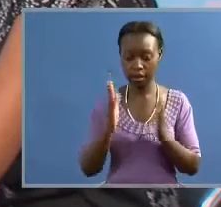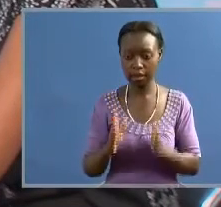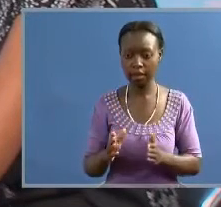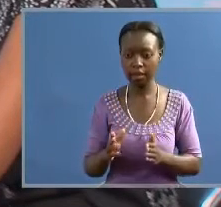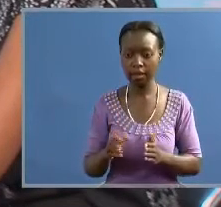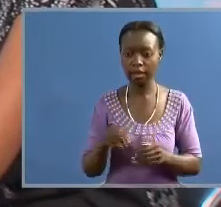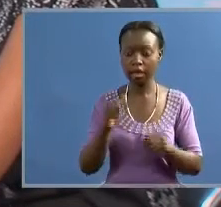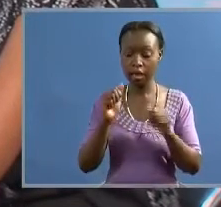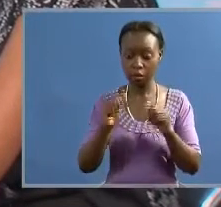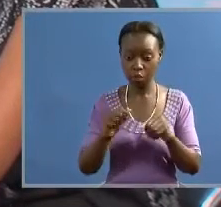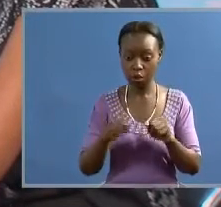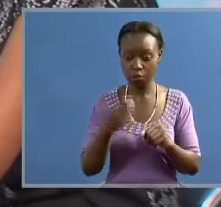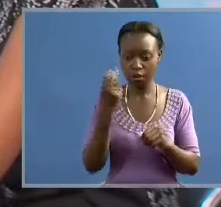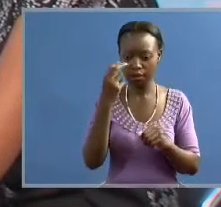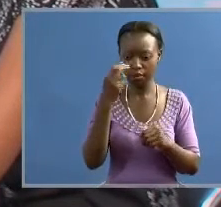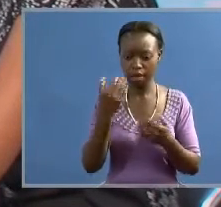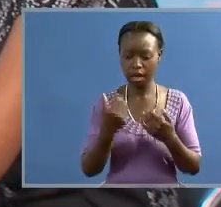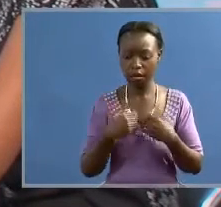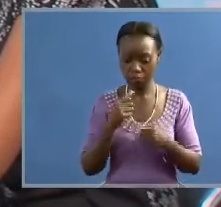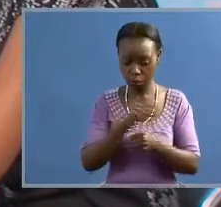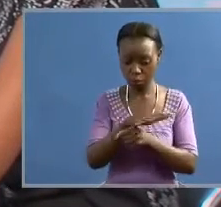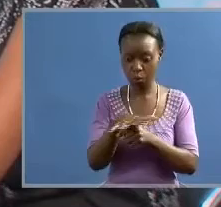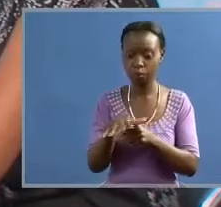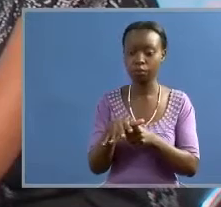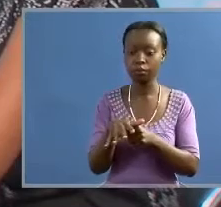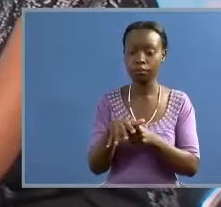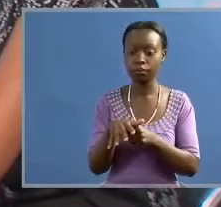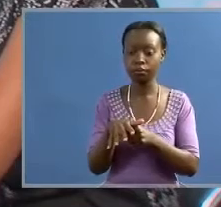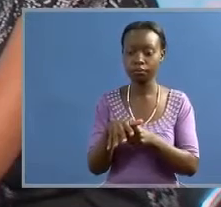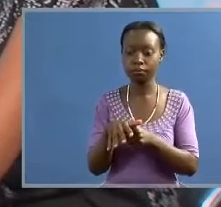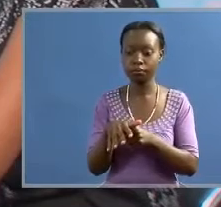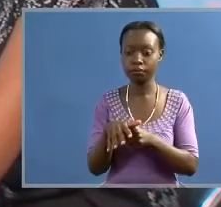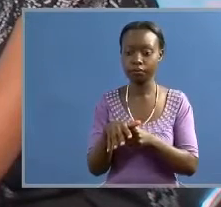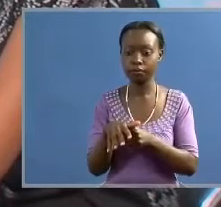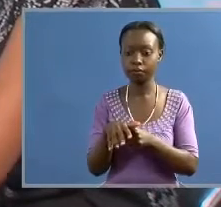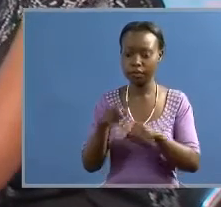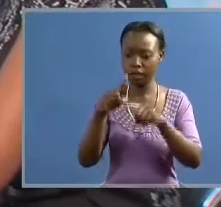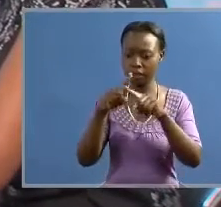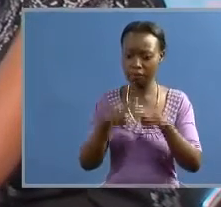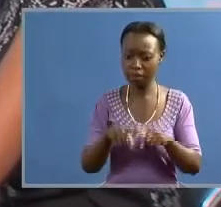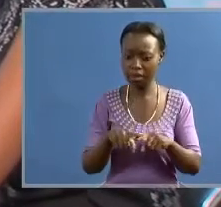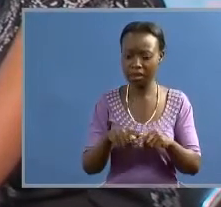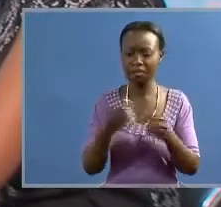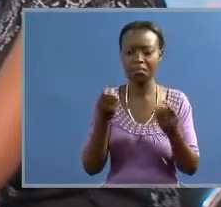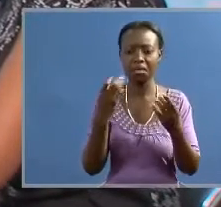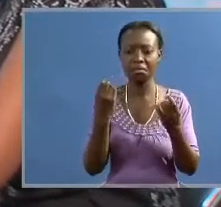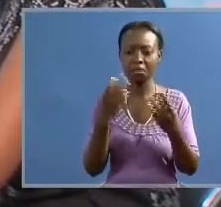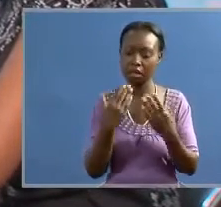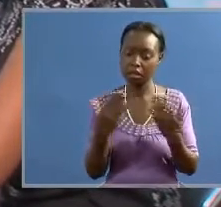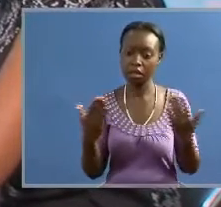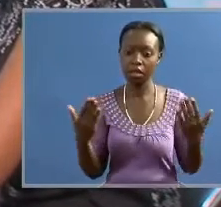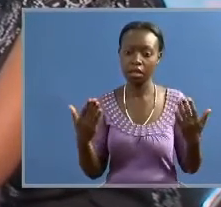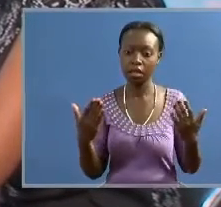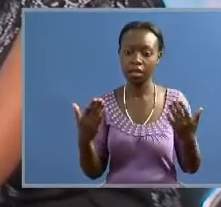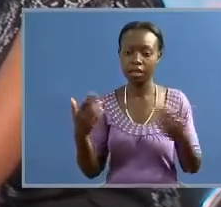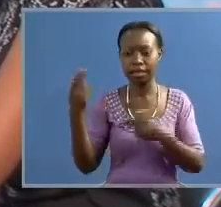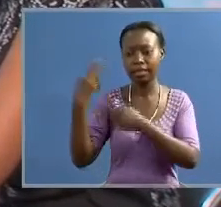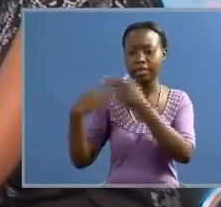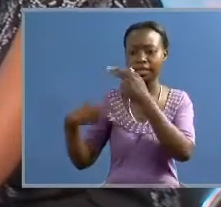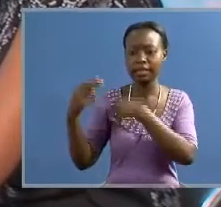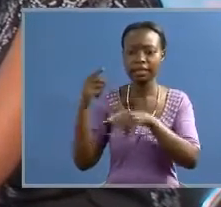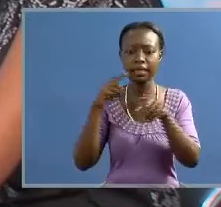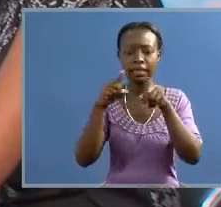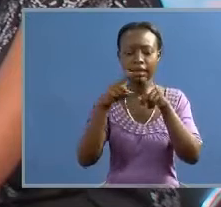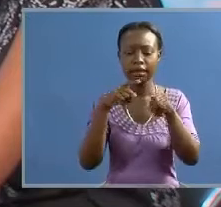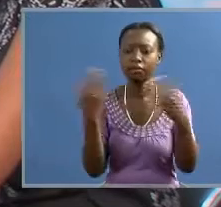be having COVID-19. Now, that would be based on a lot of things. their history, where they have traveled, yes. their